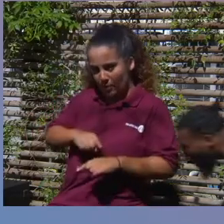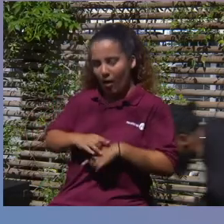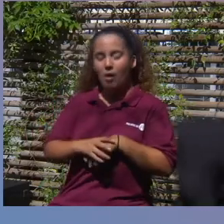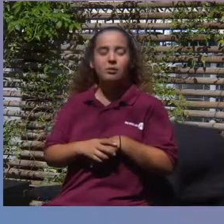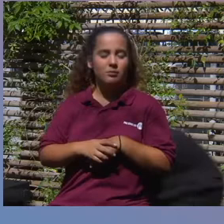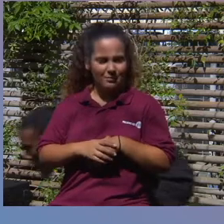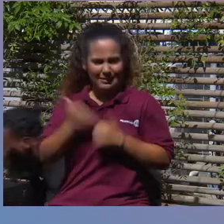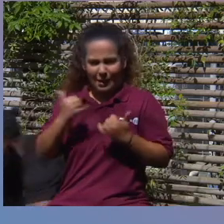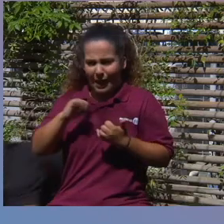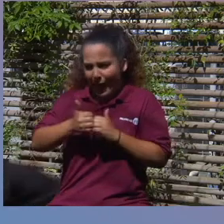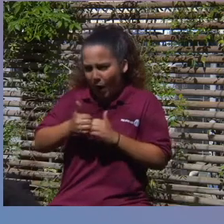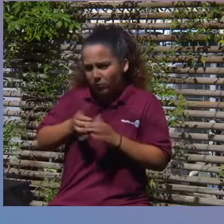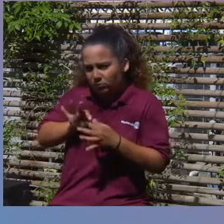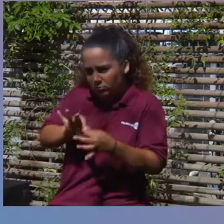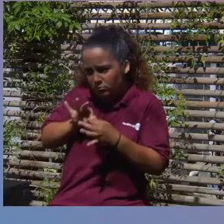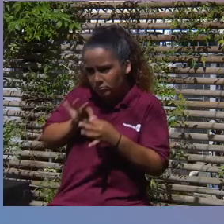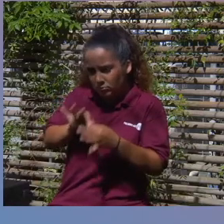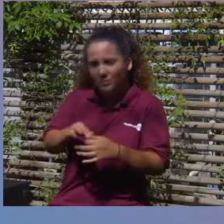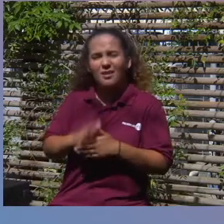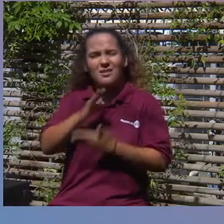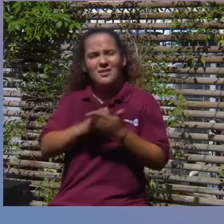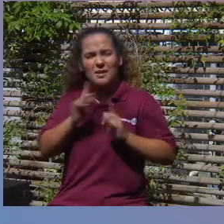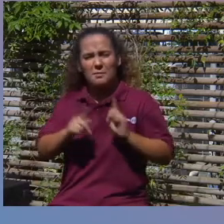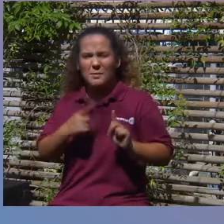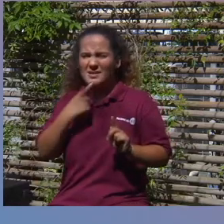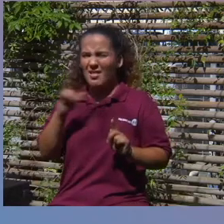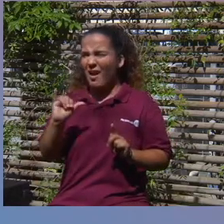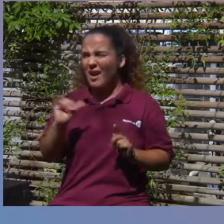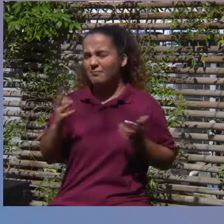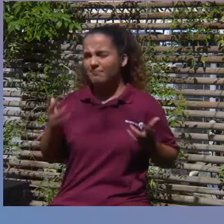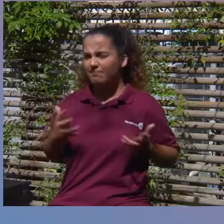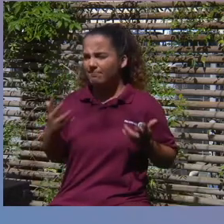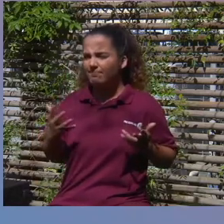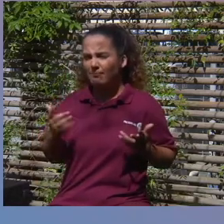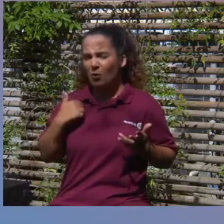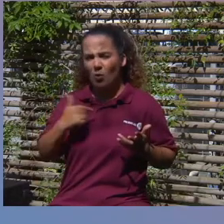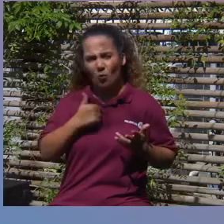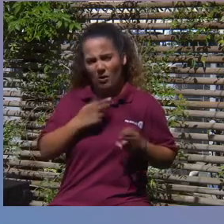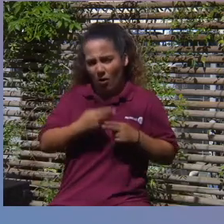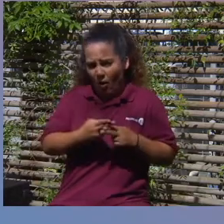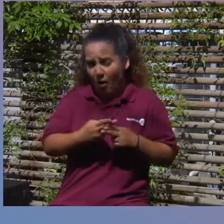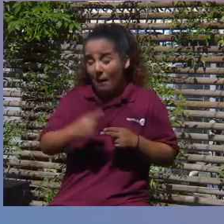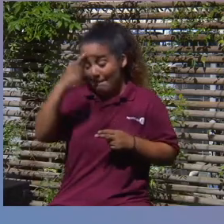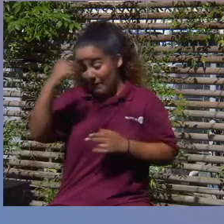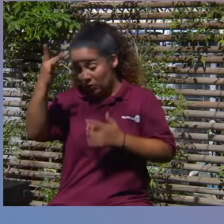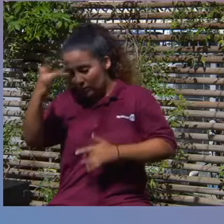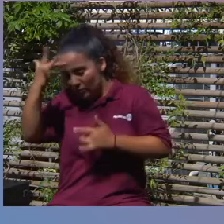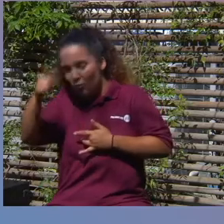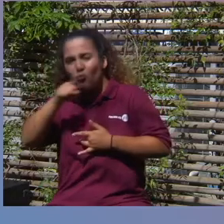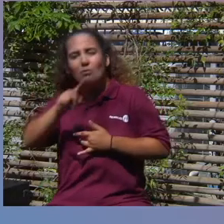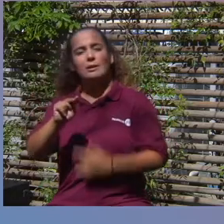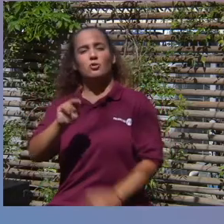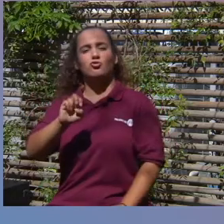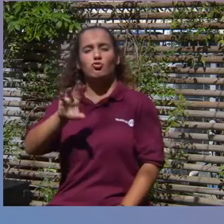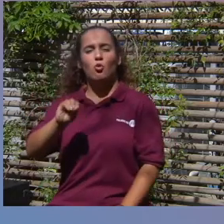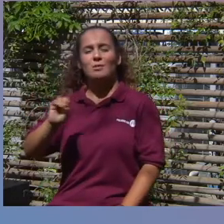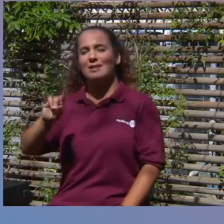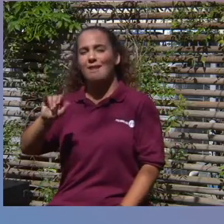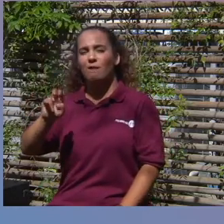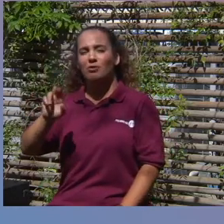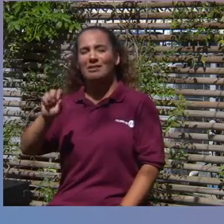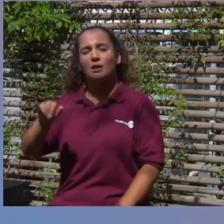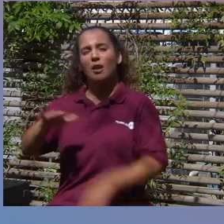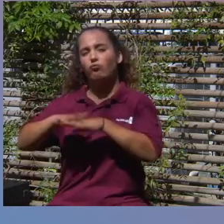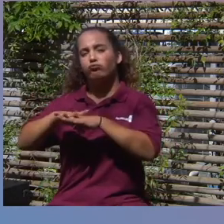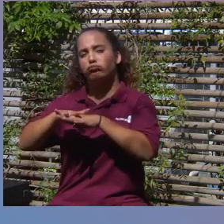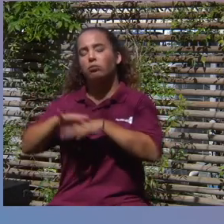or be in the world, right? And there are some people who would say that like what we call mental illness is really just neurodiversity, which means that people will show up in different ways.